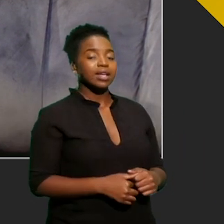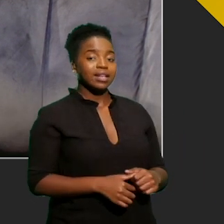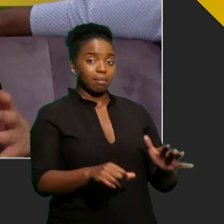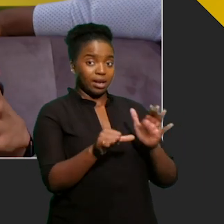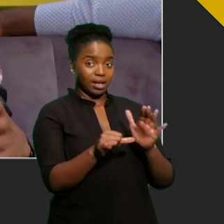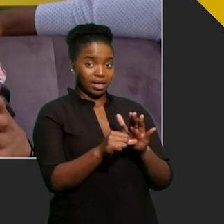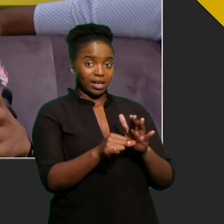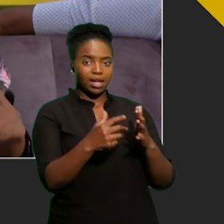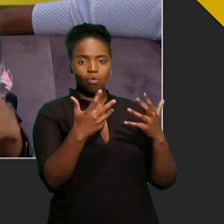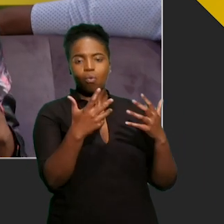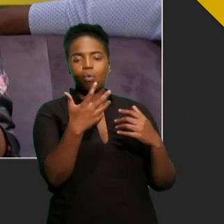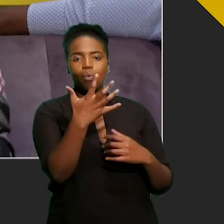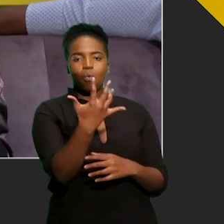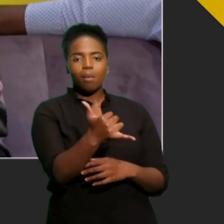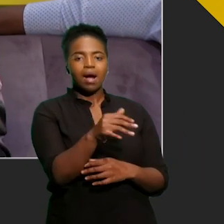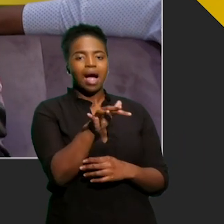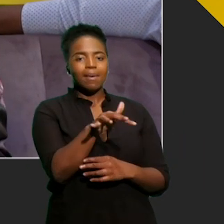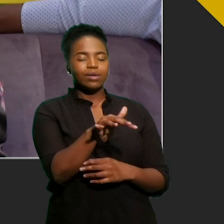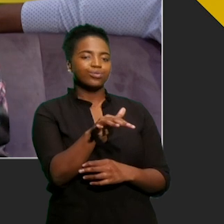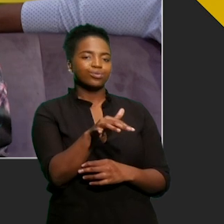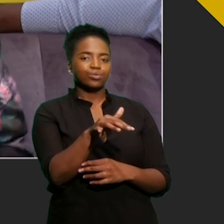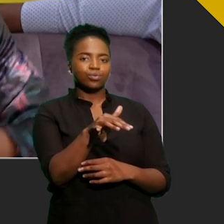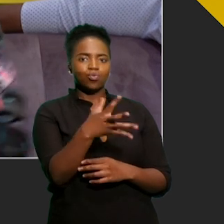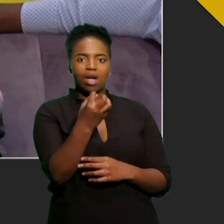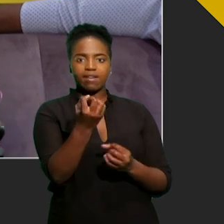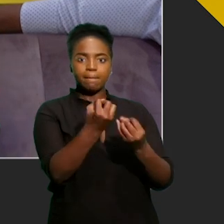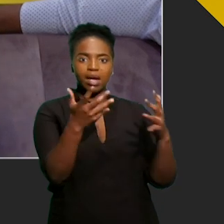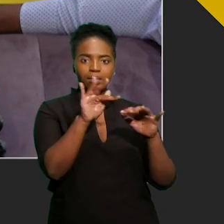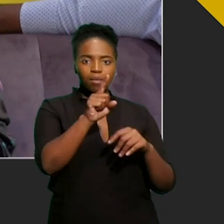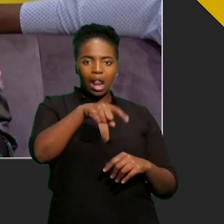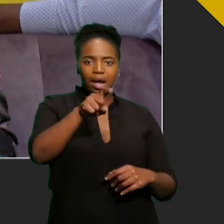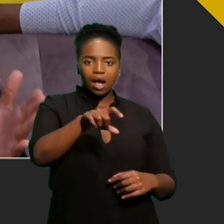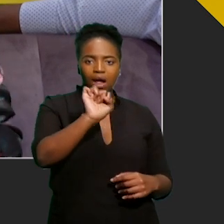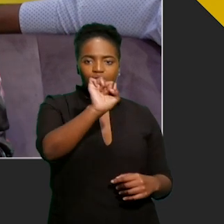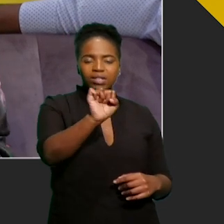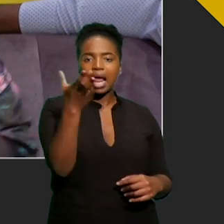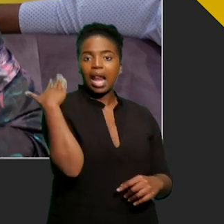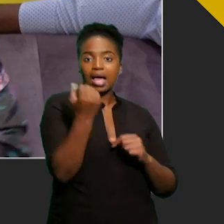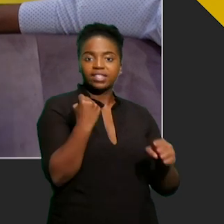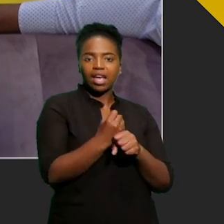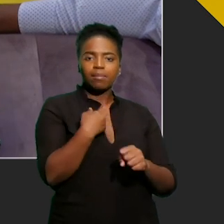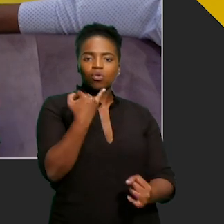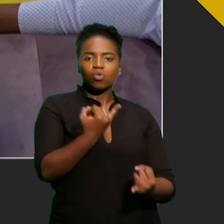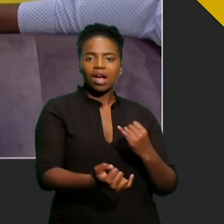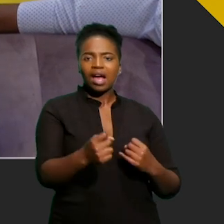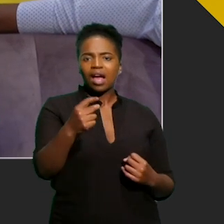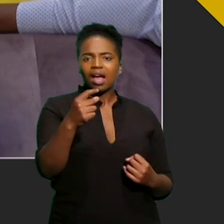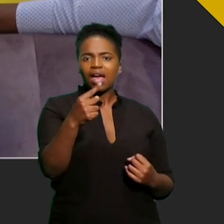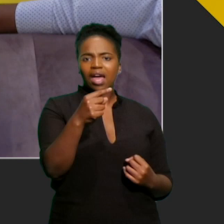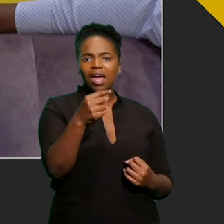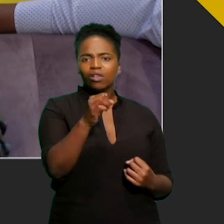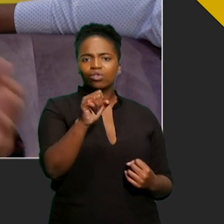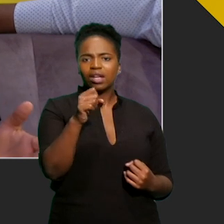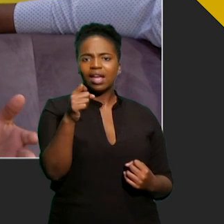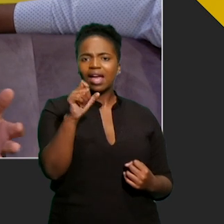an audience on social media and they know that they can trust the content that you're giving them. Sure. Like, even when you are wrong, like, for instance, last year I tweeted that RGB is getting cancelled, right? Mm.